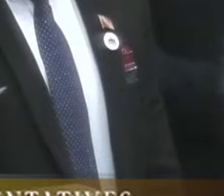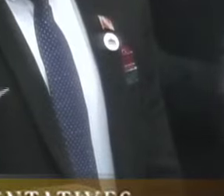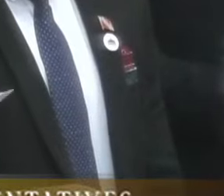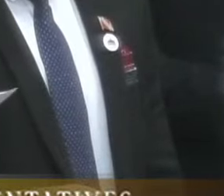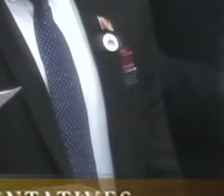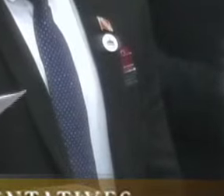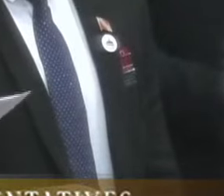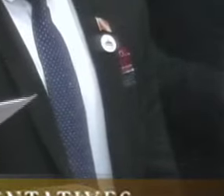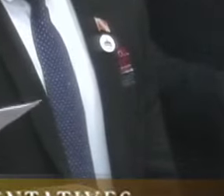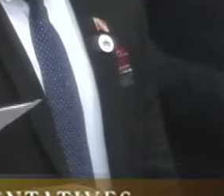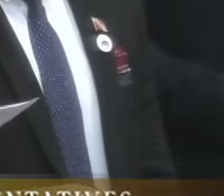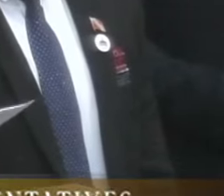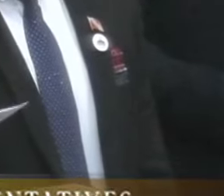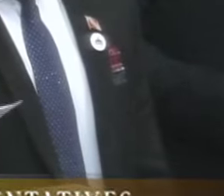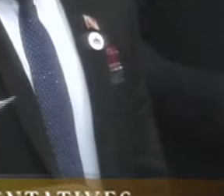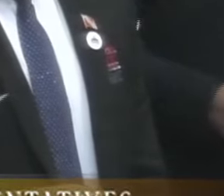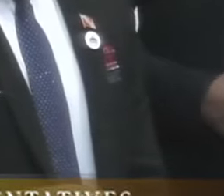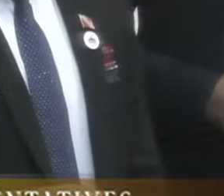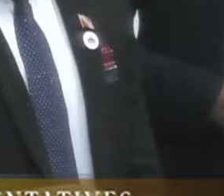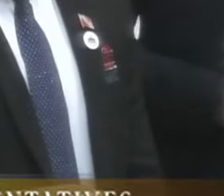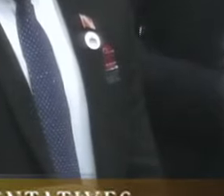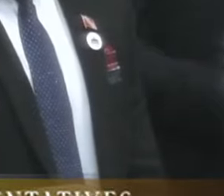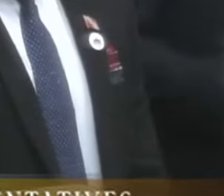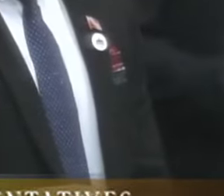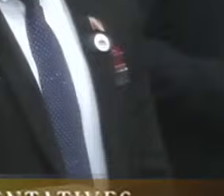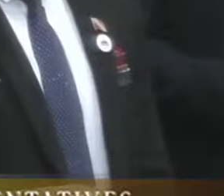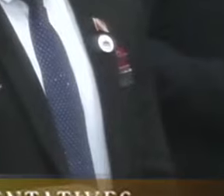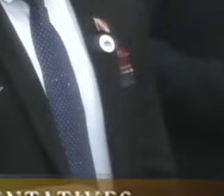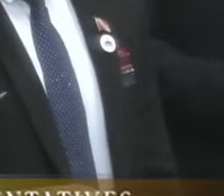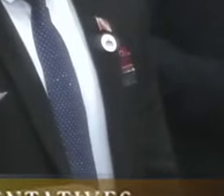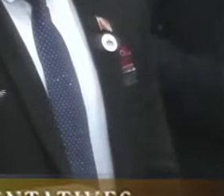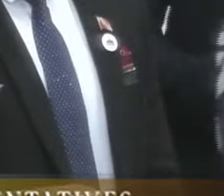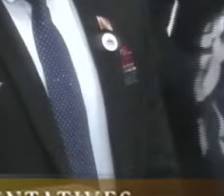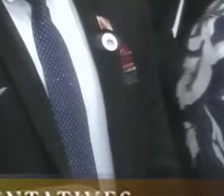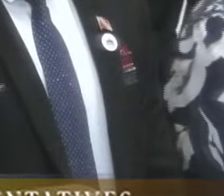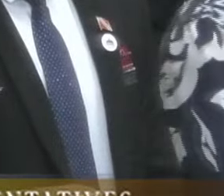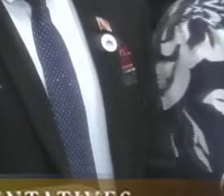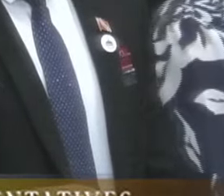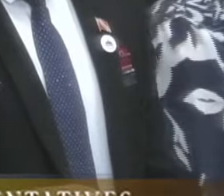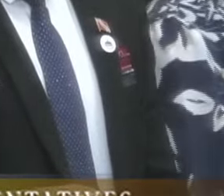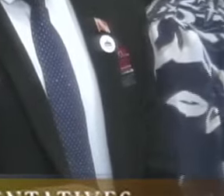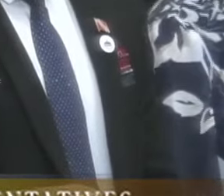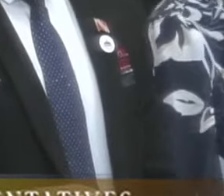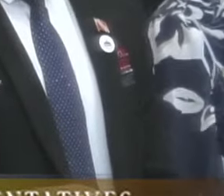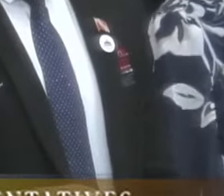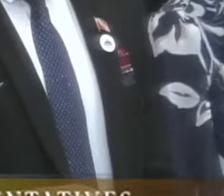Member of Parliament, Speaker of the House of Representatives.